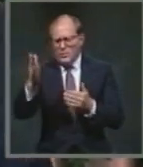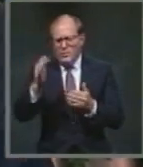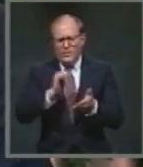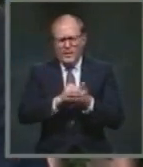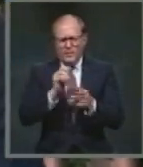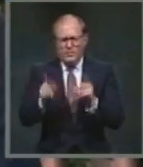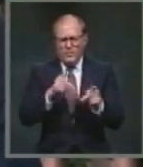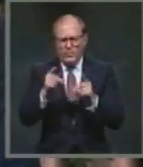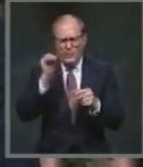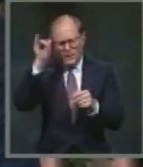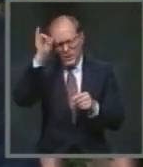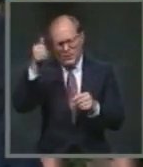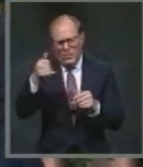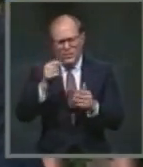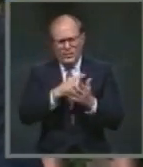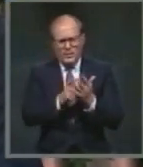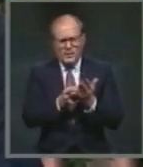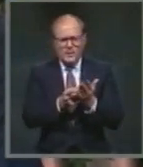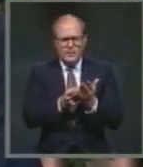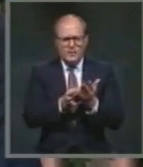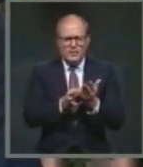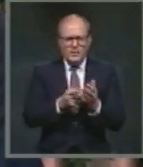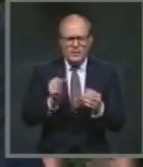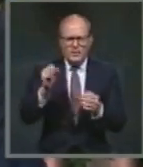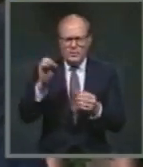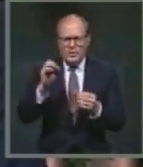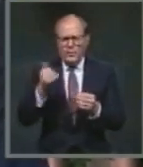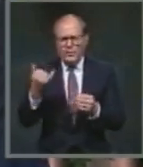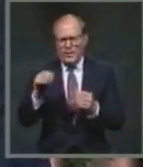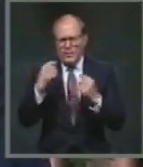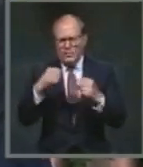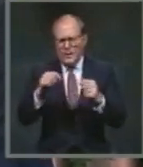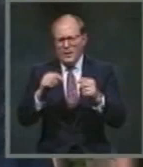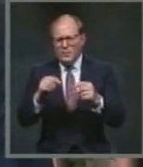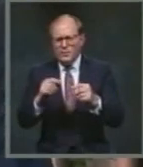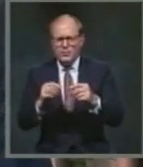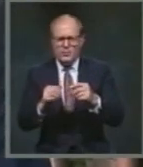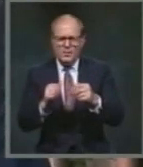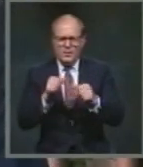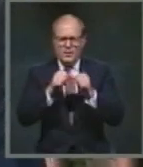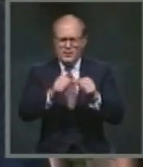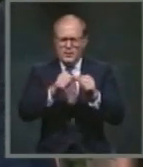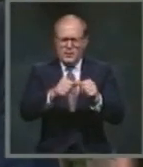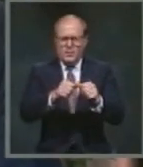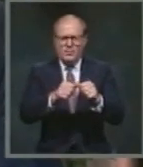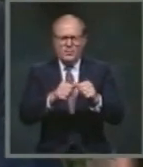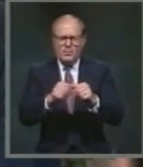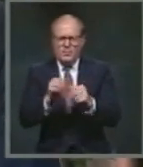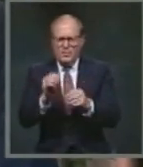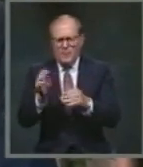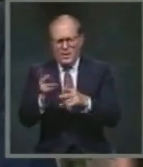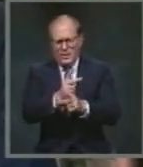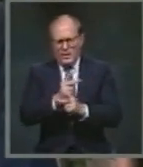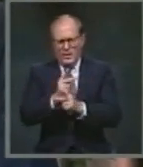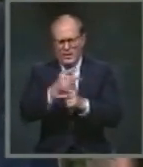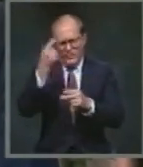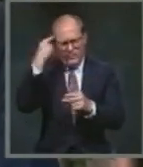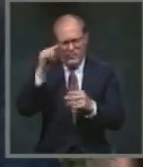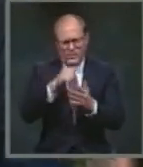is taken in the establishment and the maintenance of either fixed statues or movable